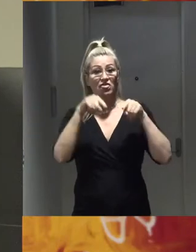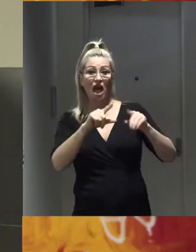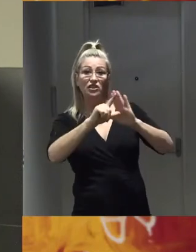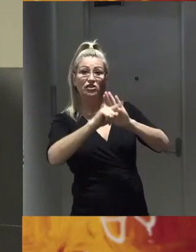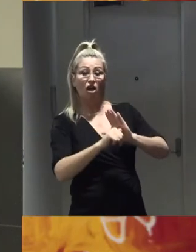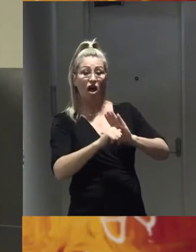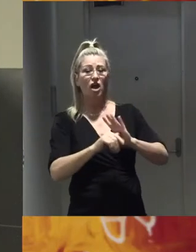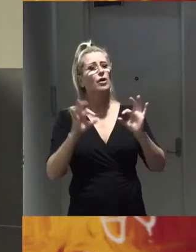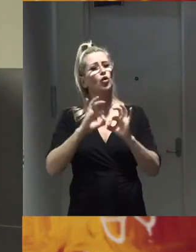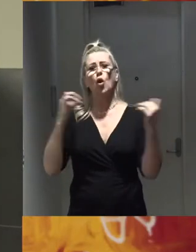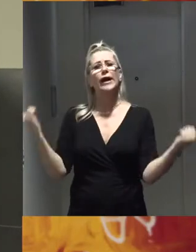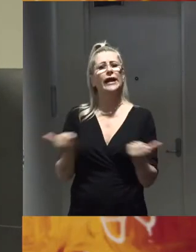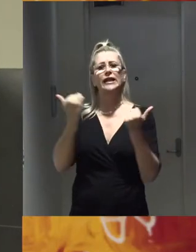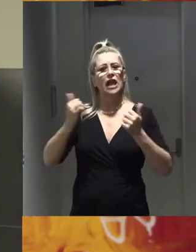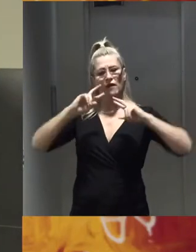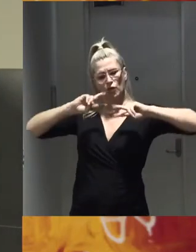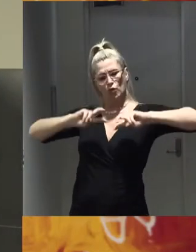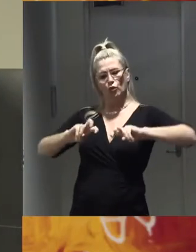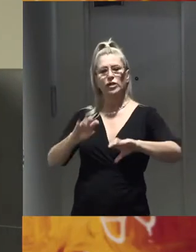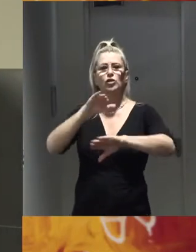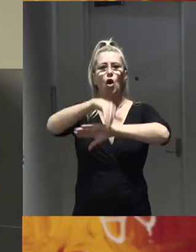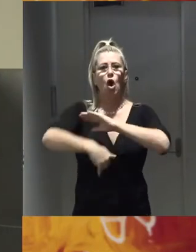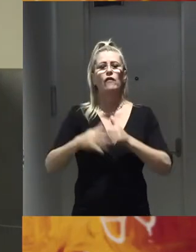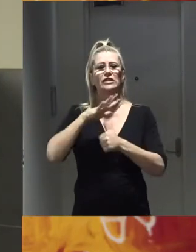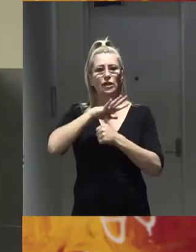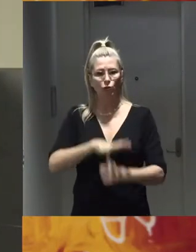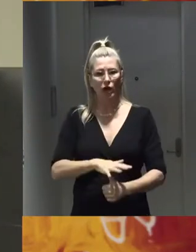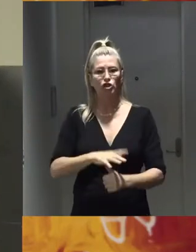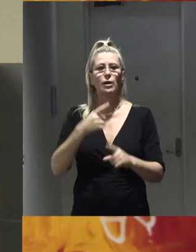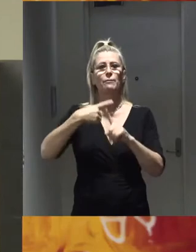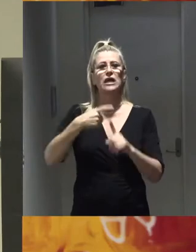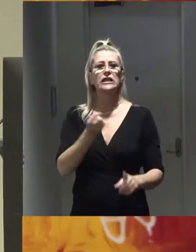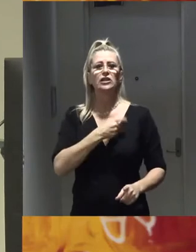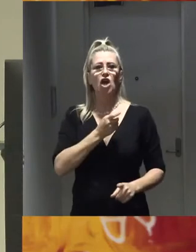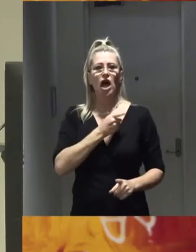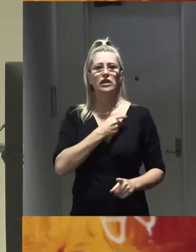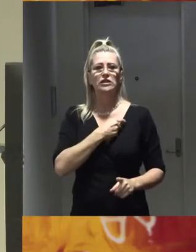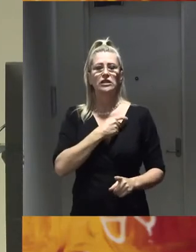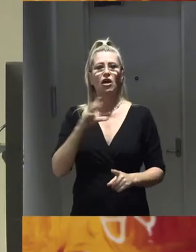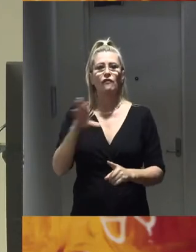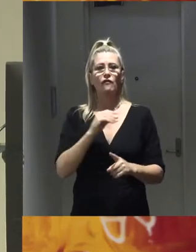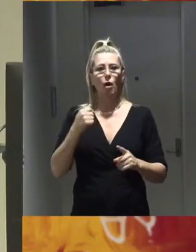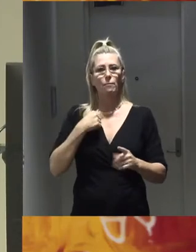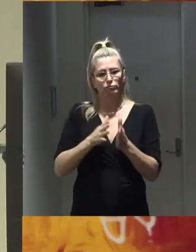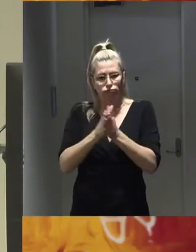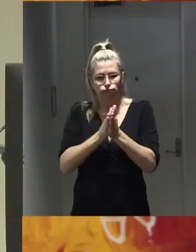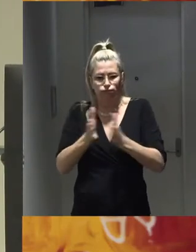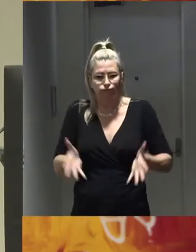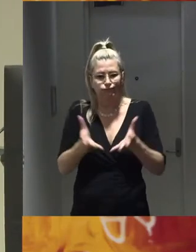of research studying conditions such as depression and anxiety from a motivational